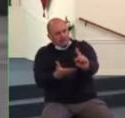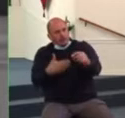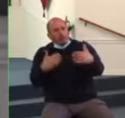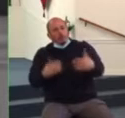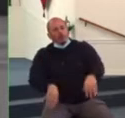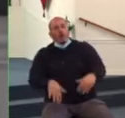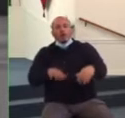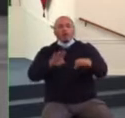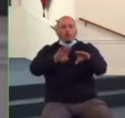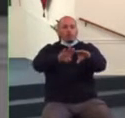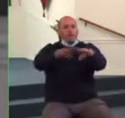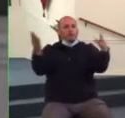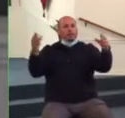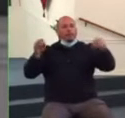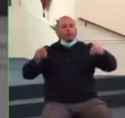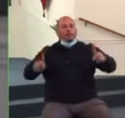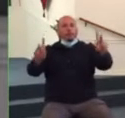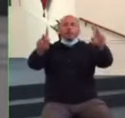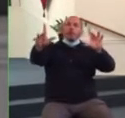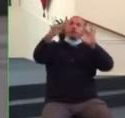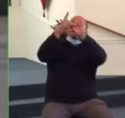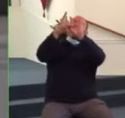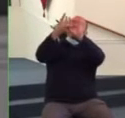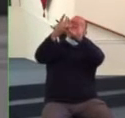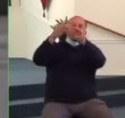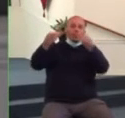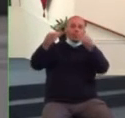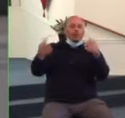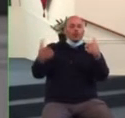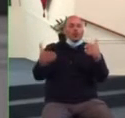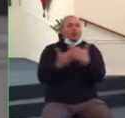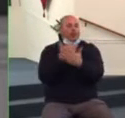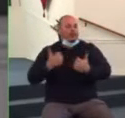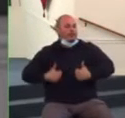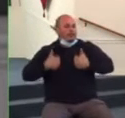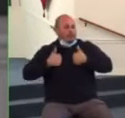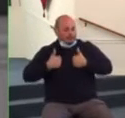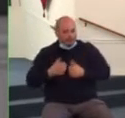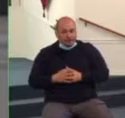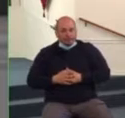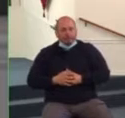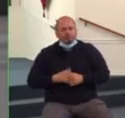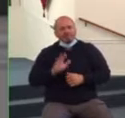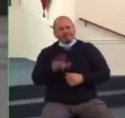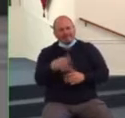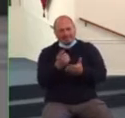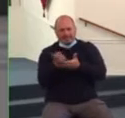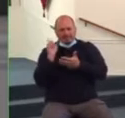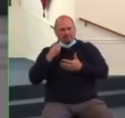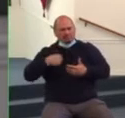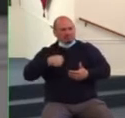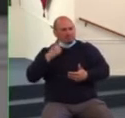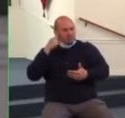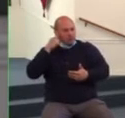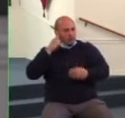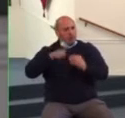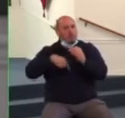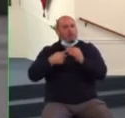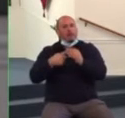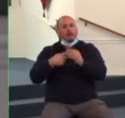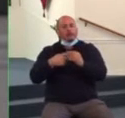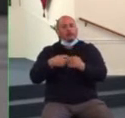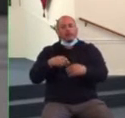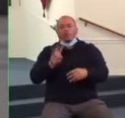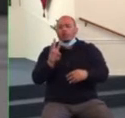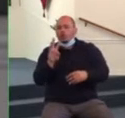whole new life. This last week, I heard a recording of the Christian apologist William Lane Craig. He's